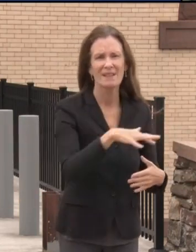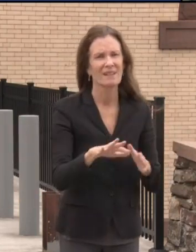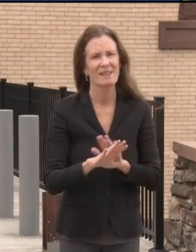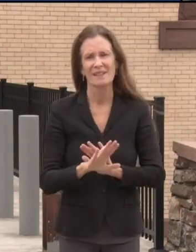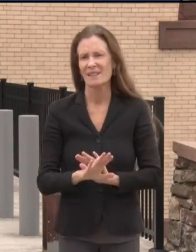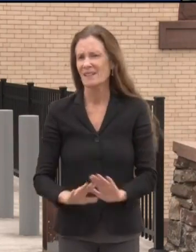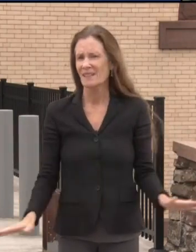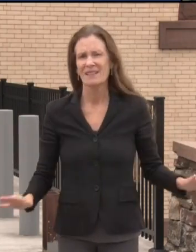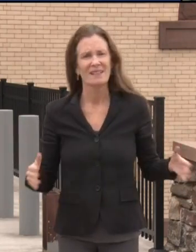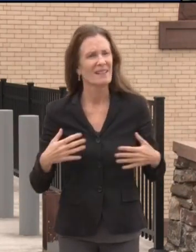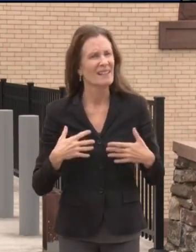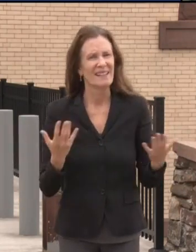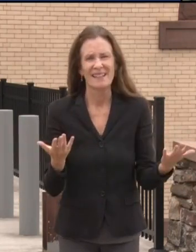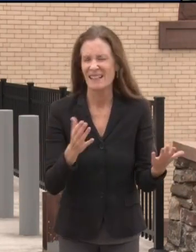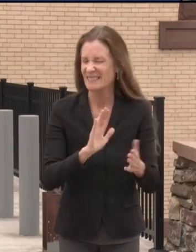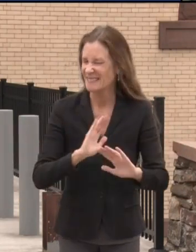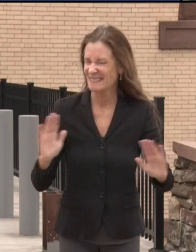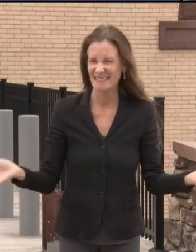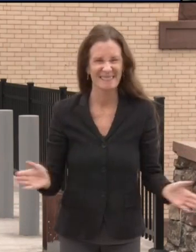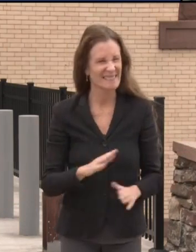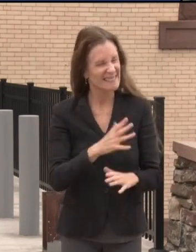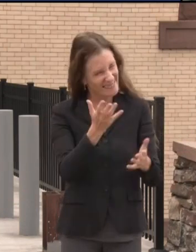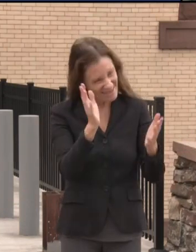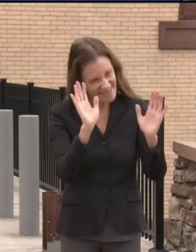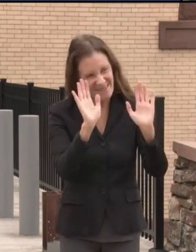And keeping their job.